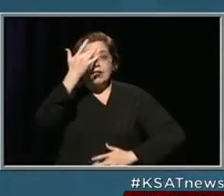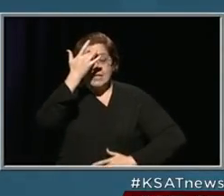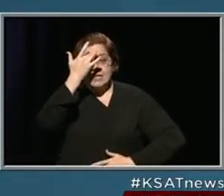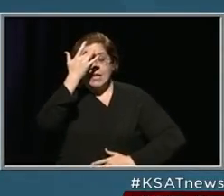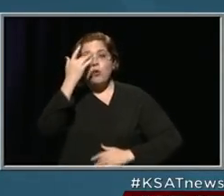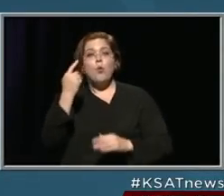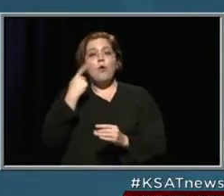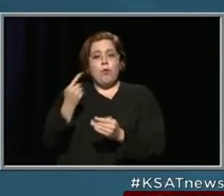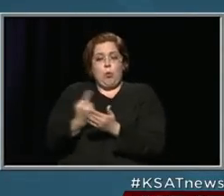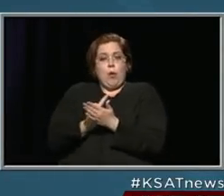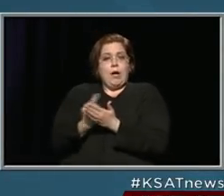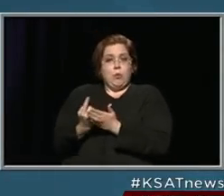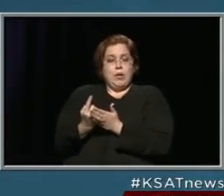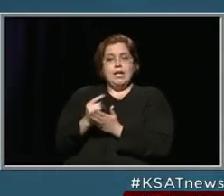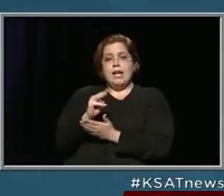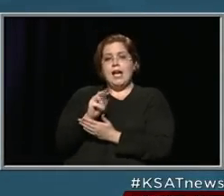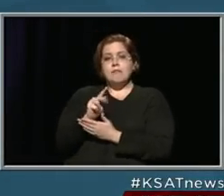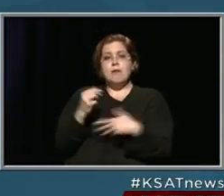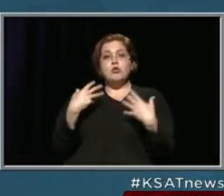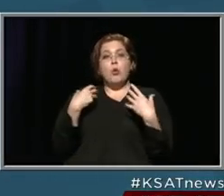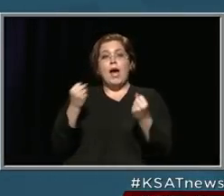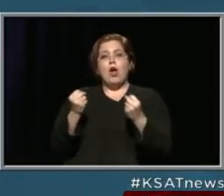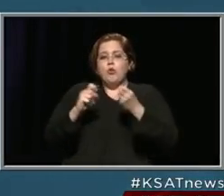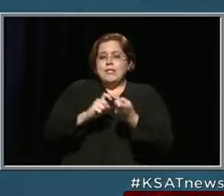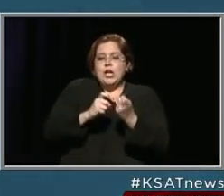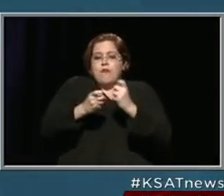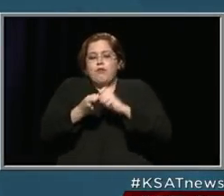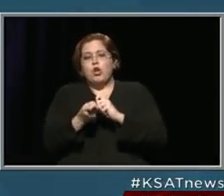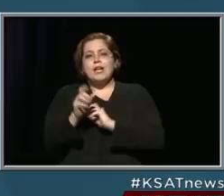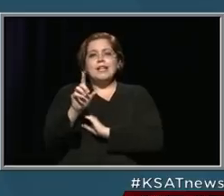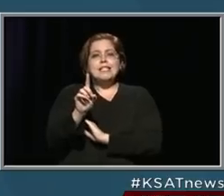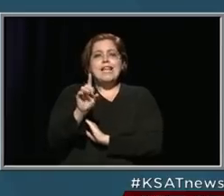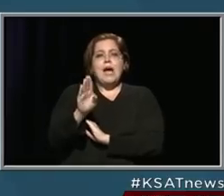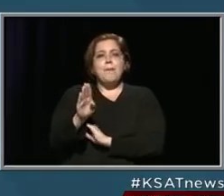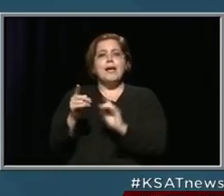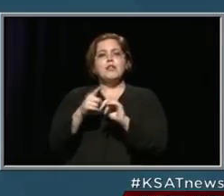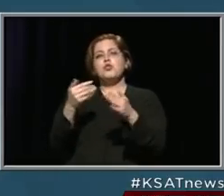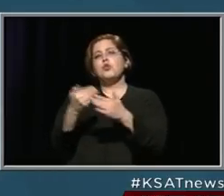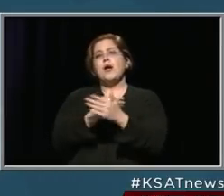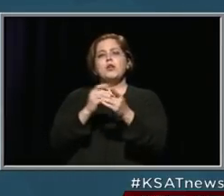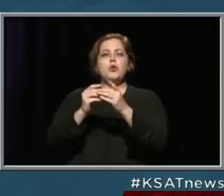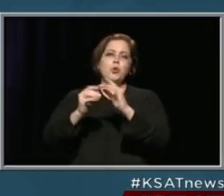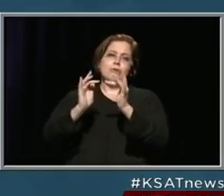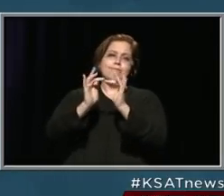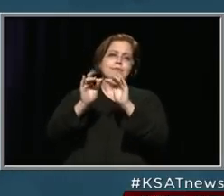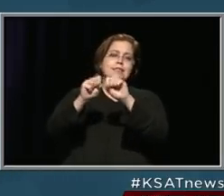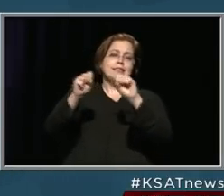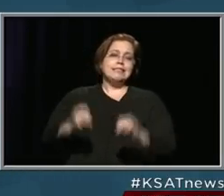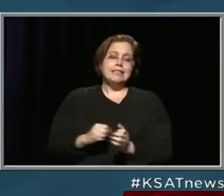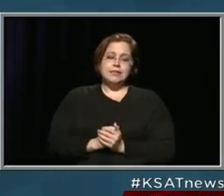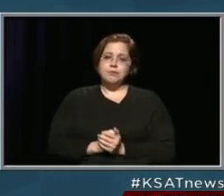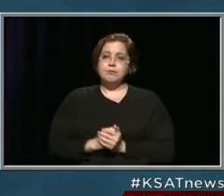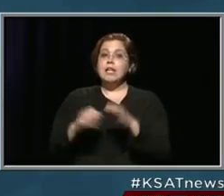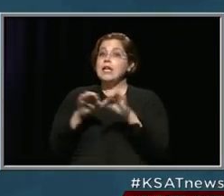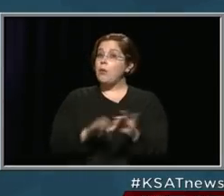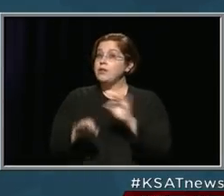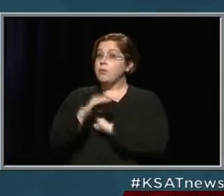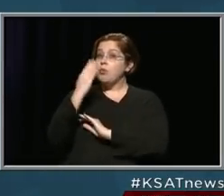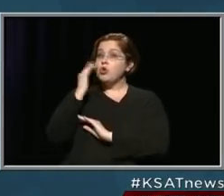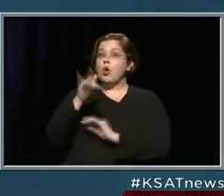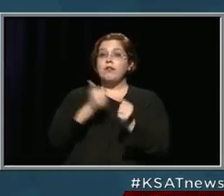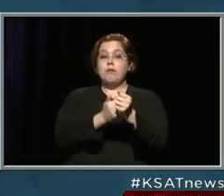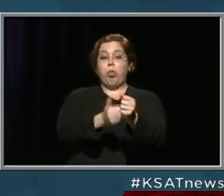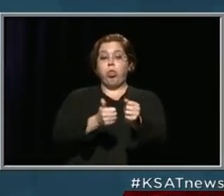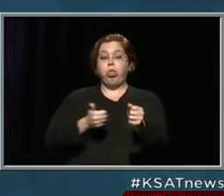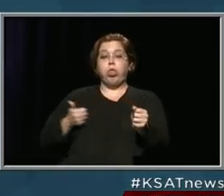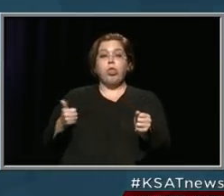over the last week as Metro Health was converting its database to a new digital system. It's important to note that this backlog